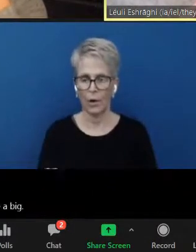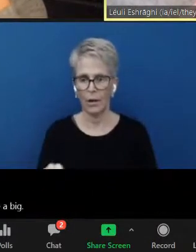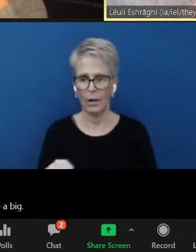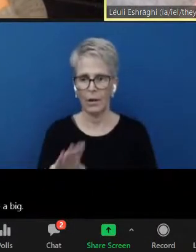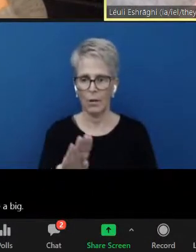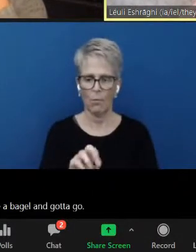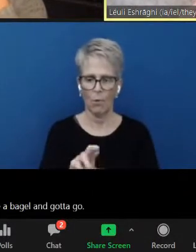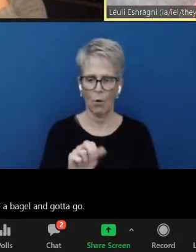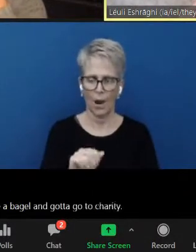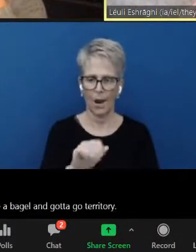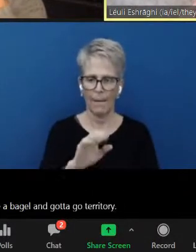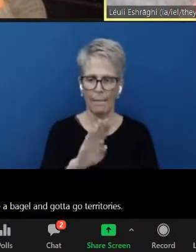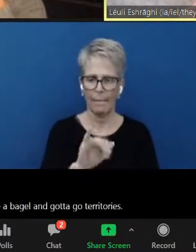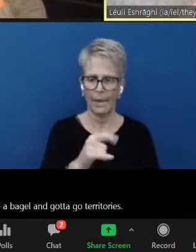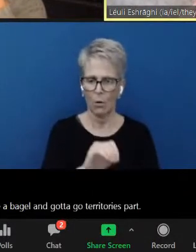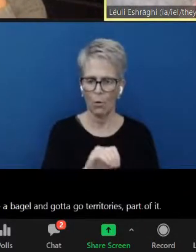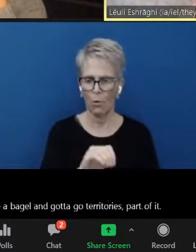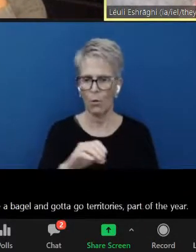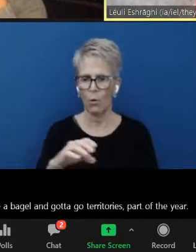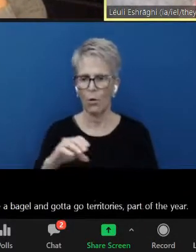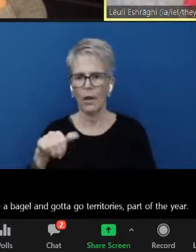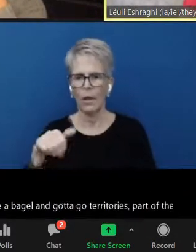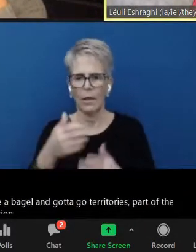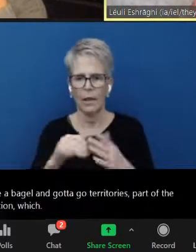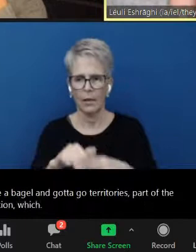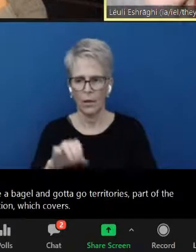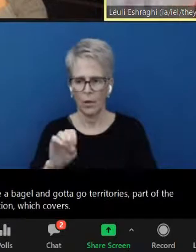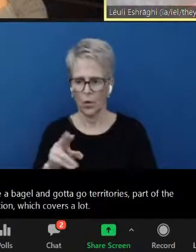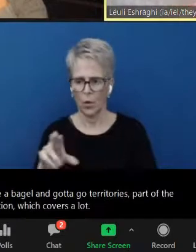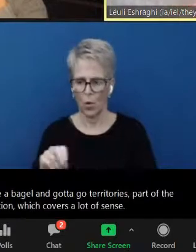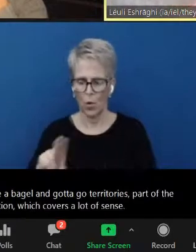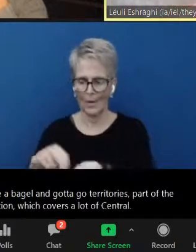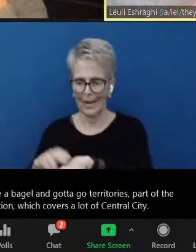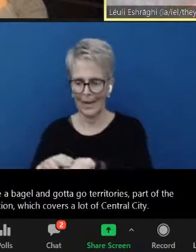Borrowdale and Gadigal territories, part of the Eora Nation, which covers a